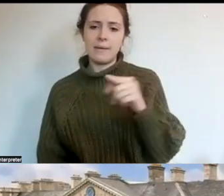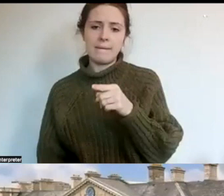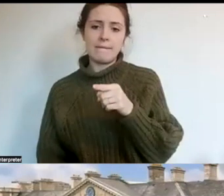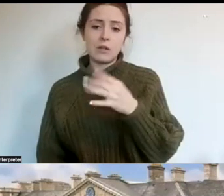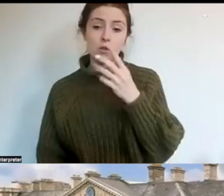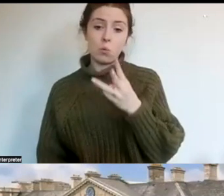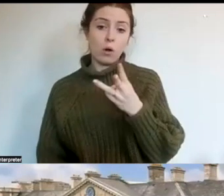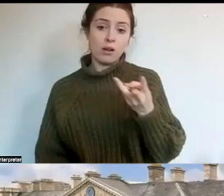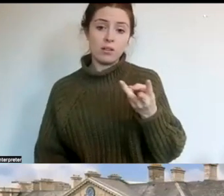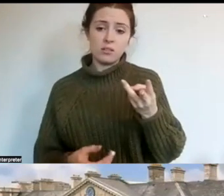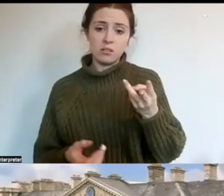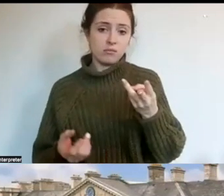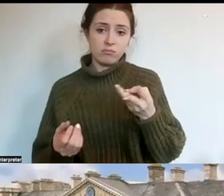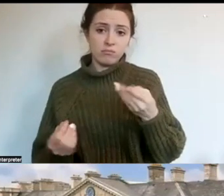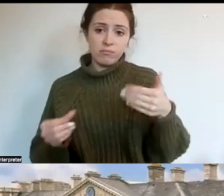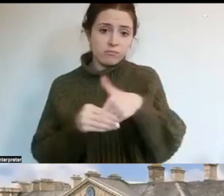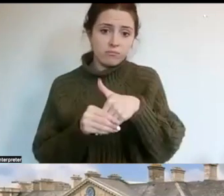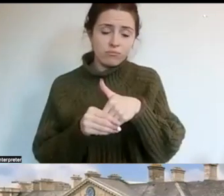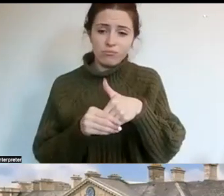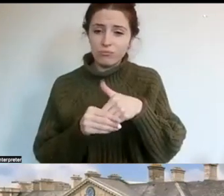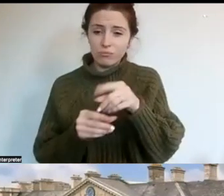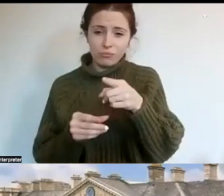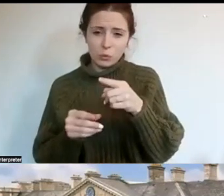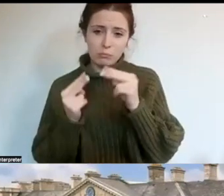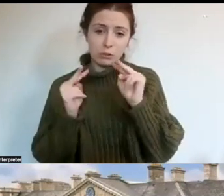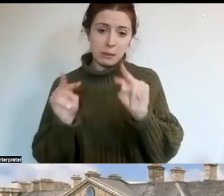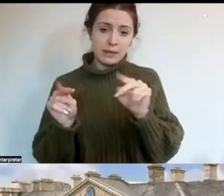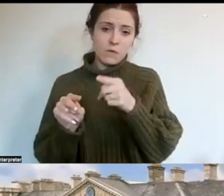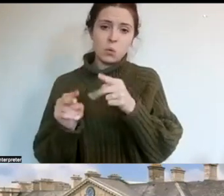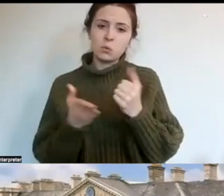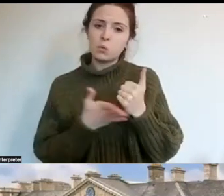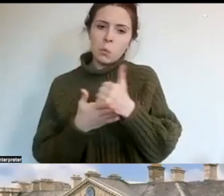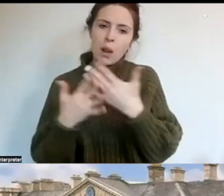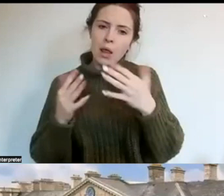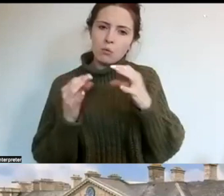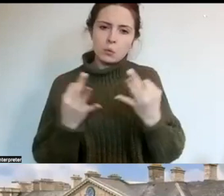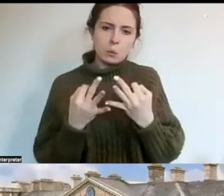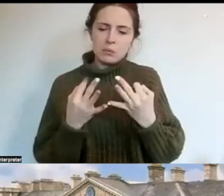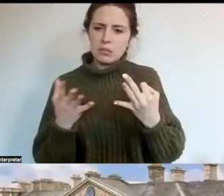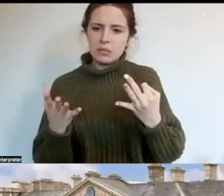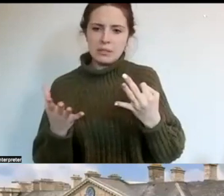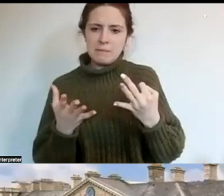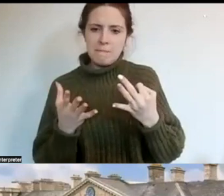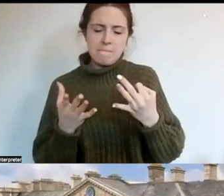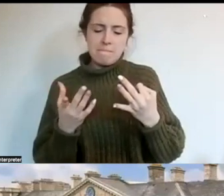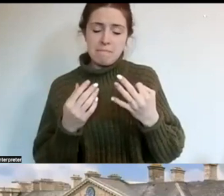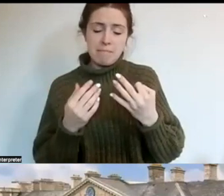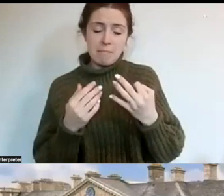that from your perspective? Because you would support a lot of different groups who probably encounter a lot of these